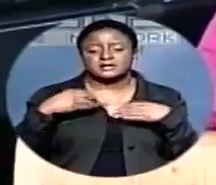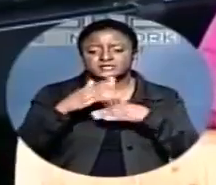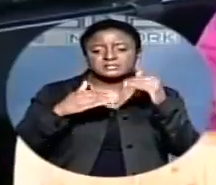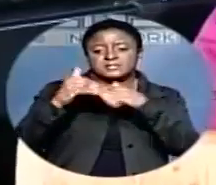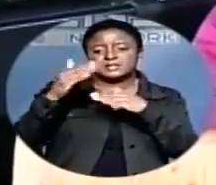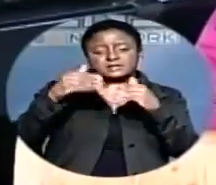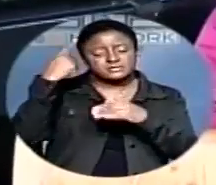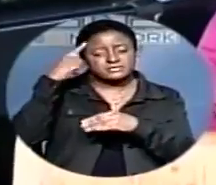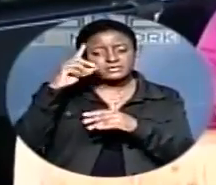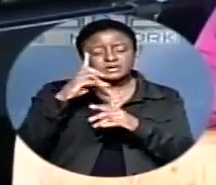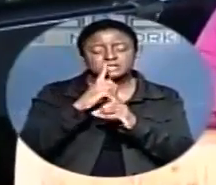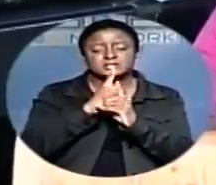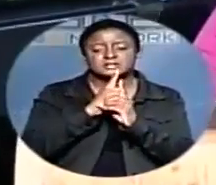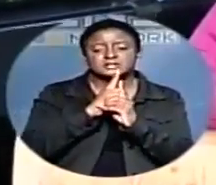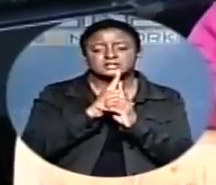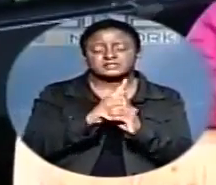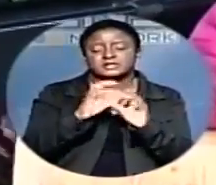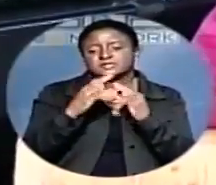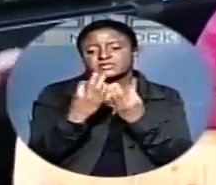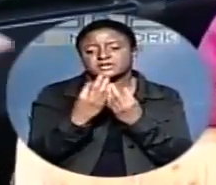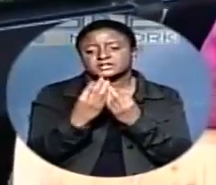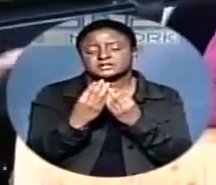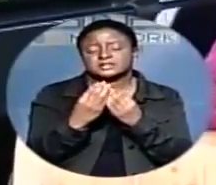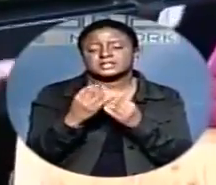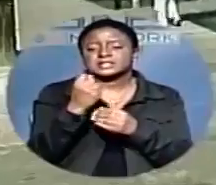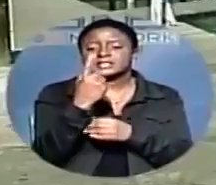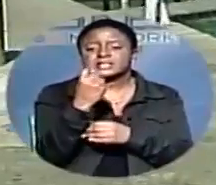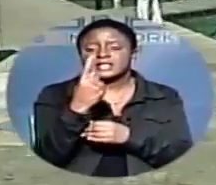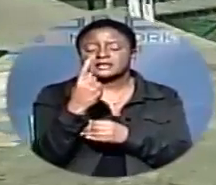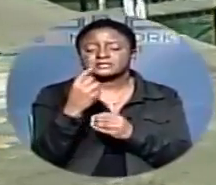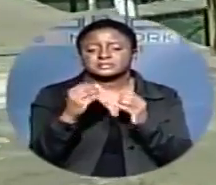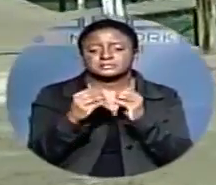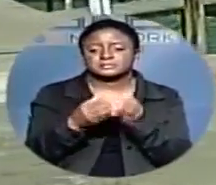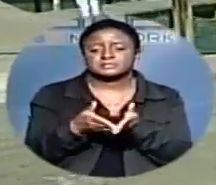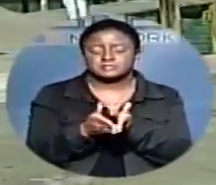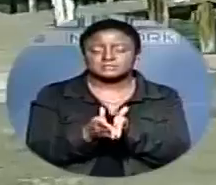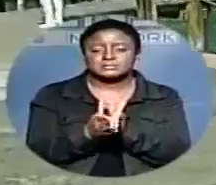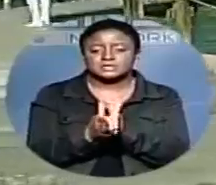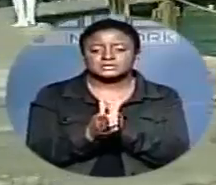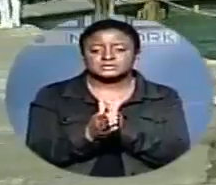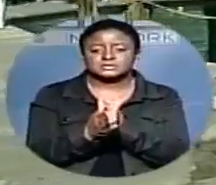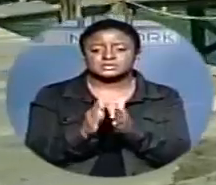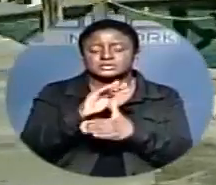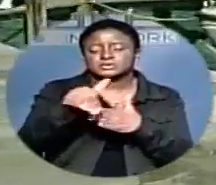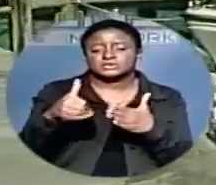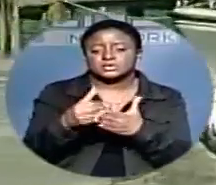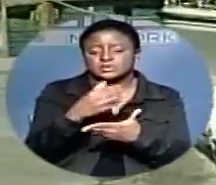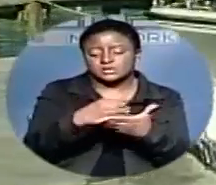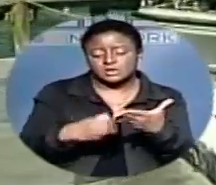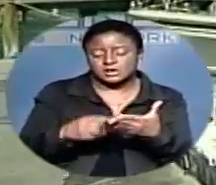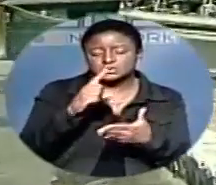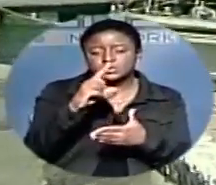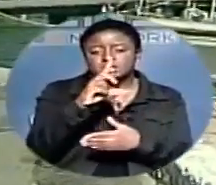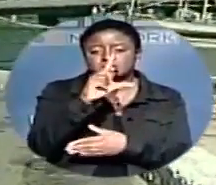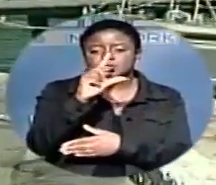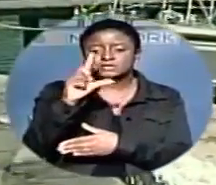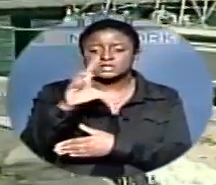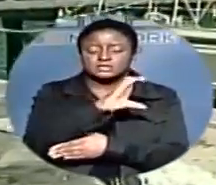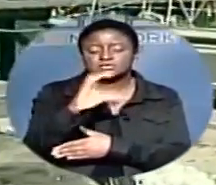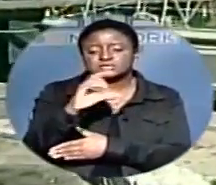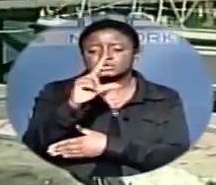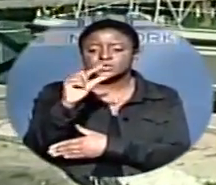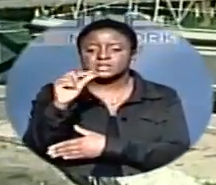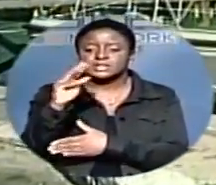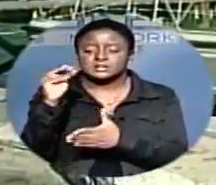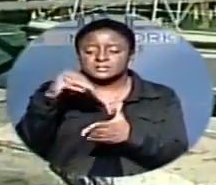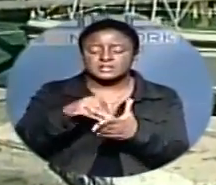an additional 11 vessels. The vessels, which total $120 million, will be complemented by 2 additional patrol aircraft